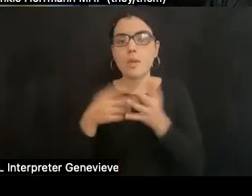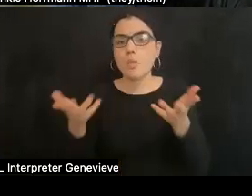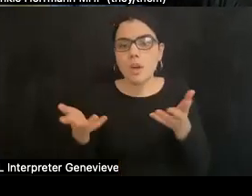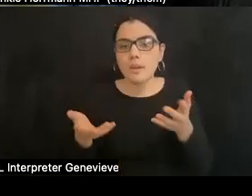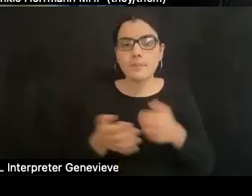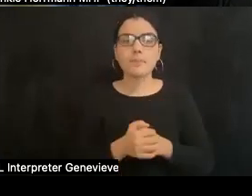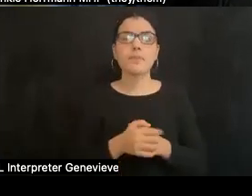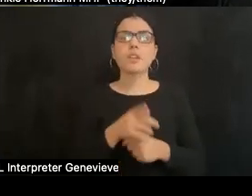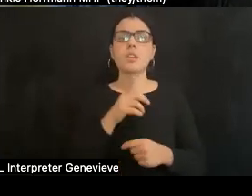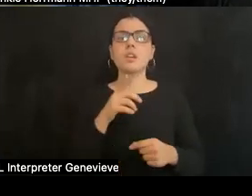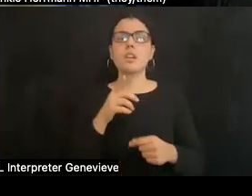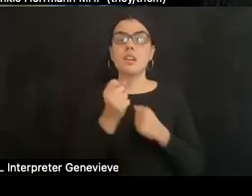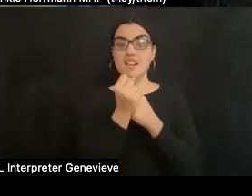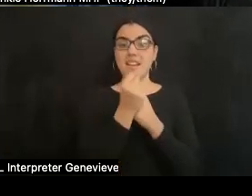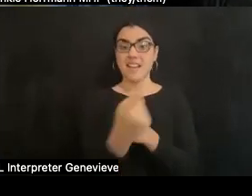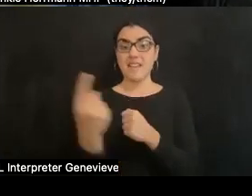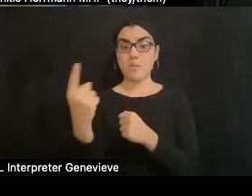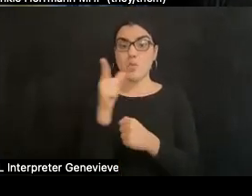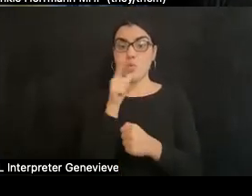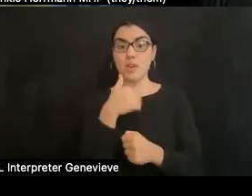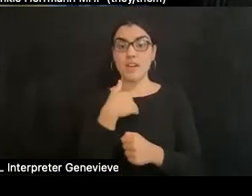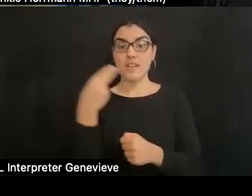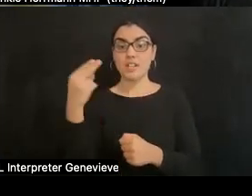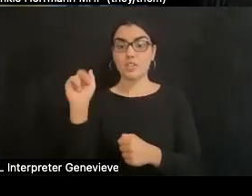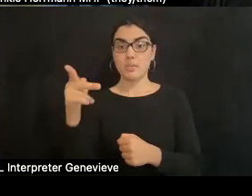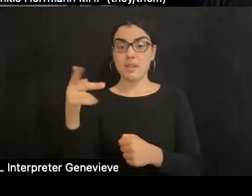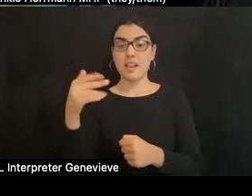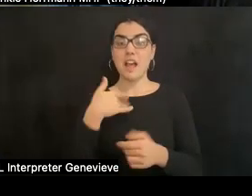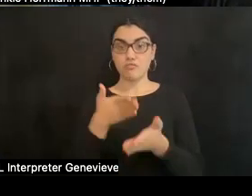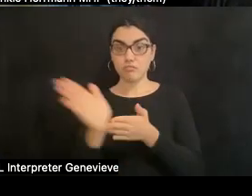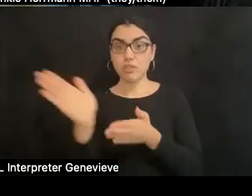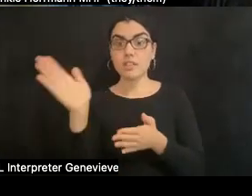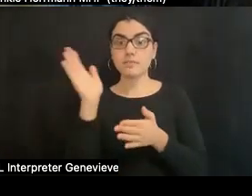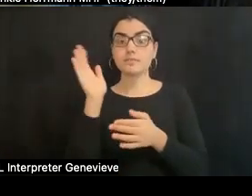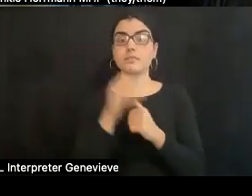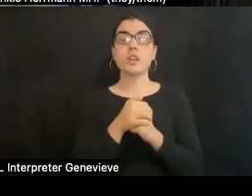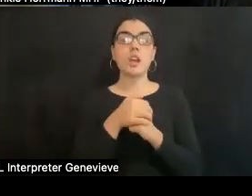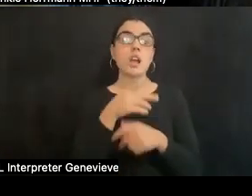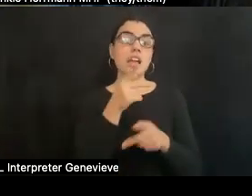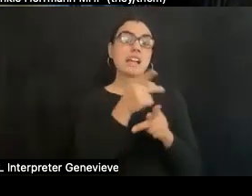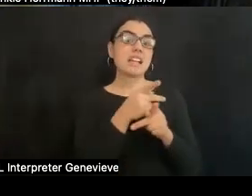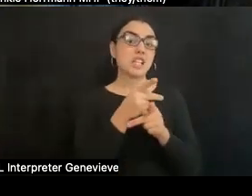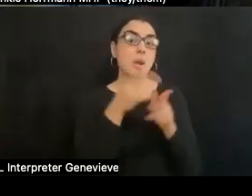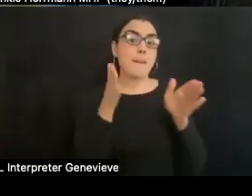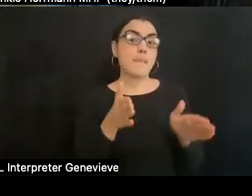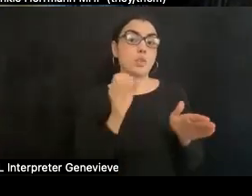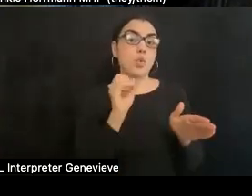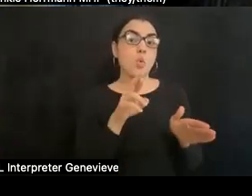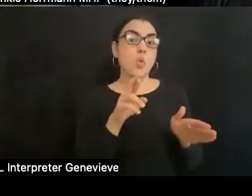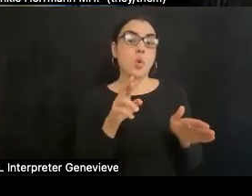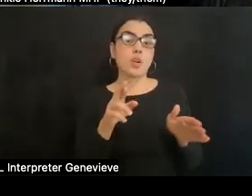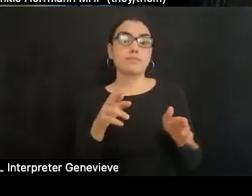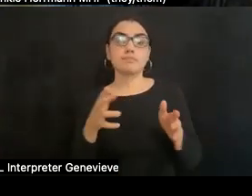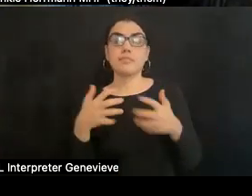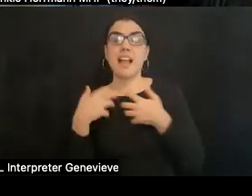So everyone in a HARP has a right to either a care coordinator or a recovery coordinator. That's just a